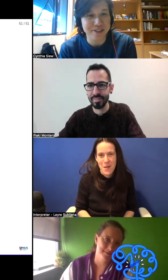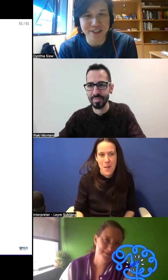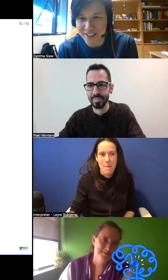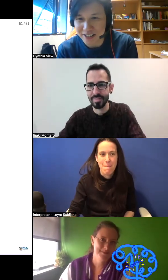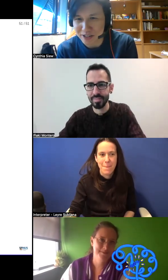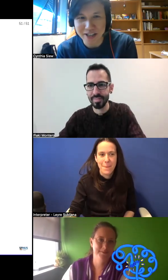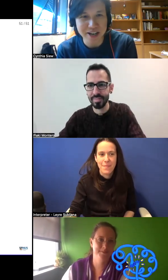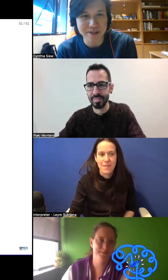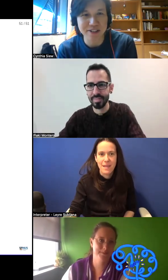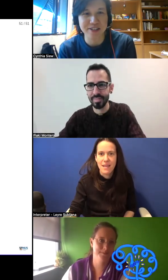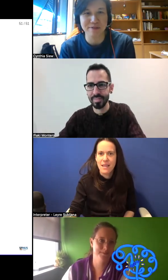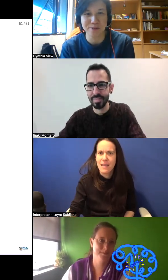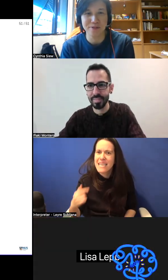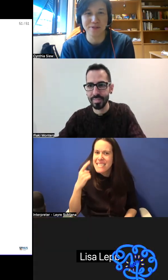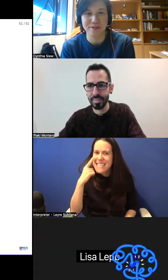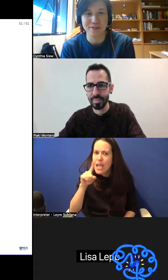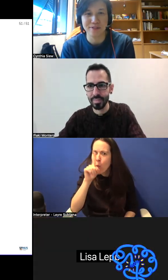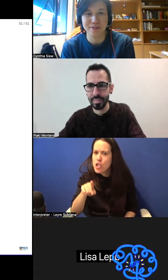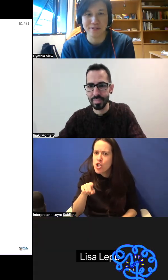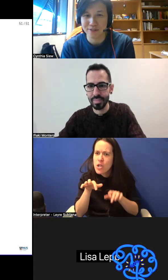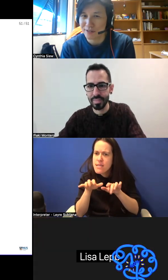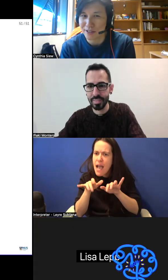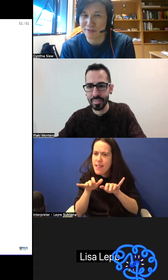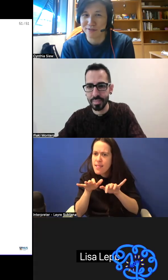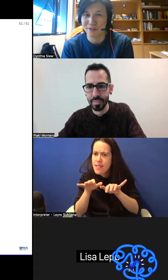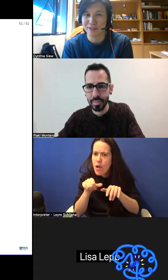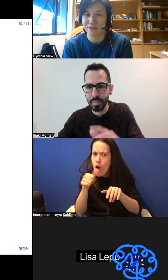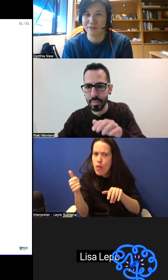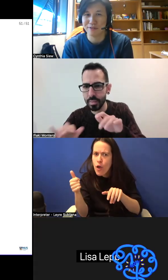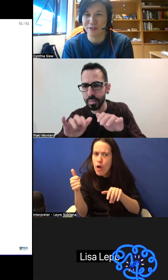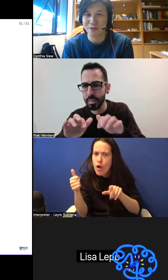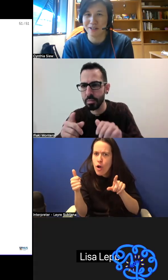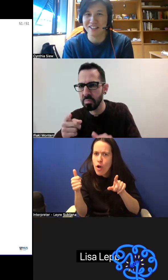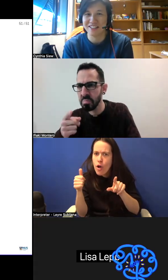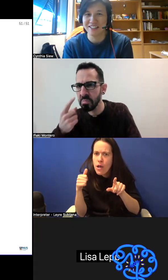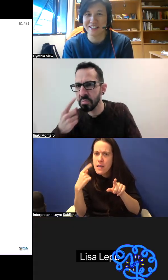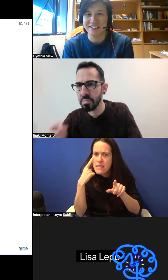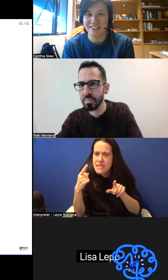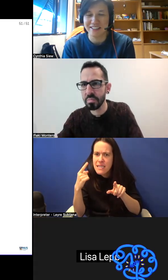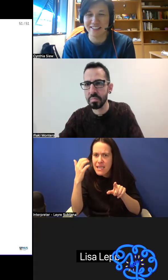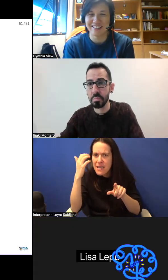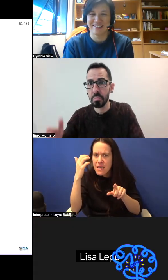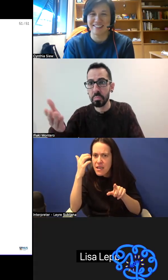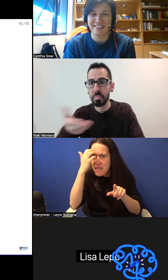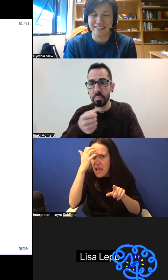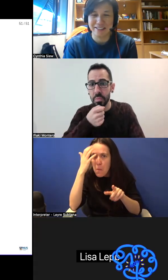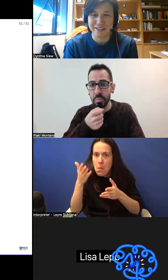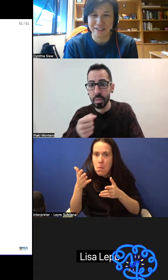There's a question in the chat which I will leave for it to be asked.